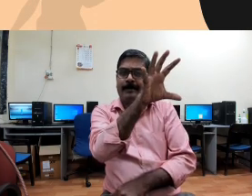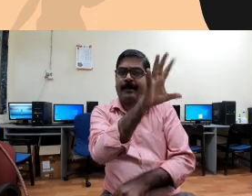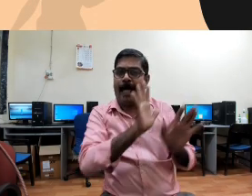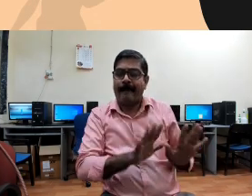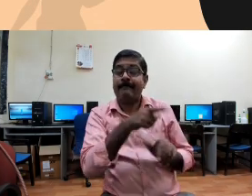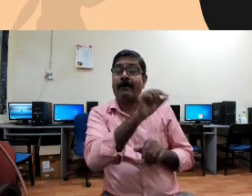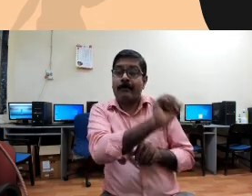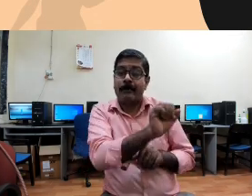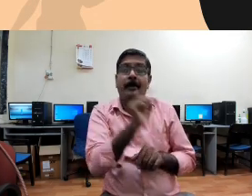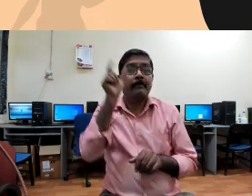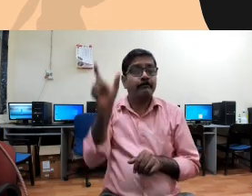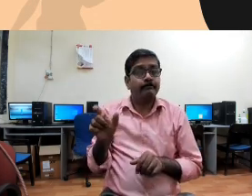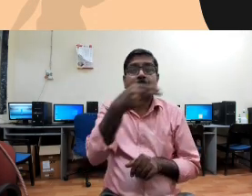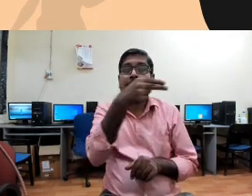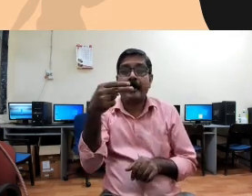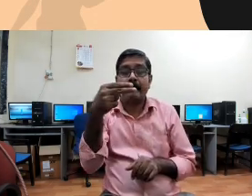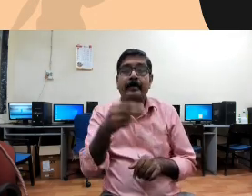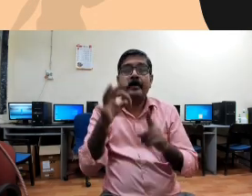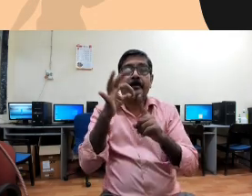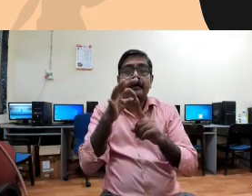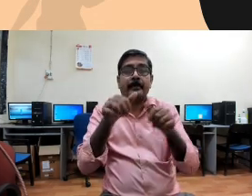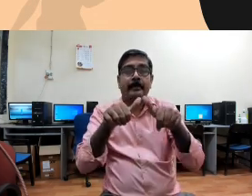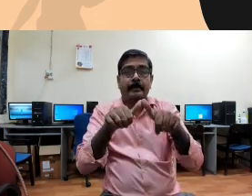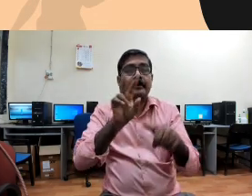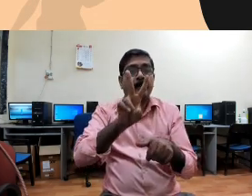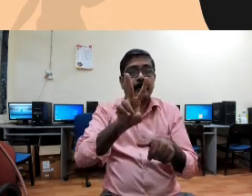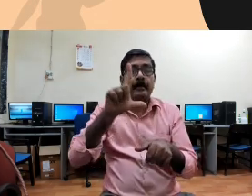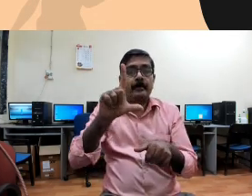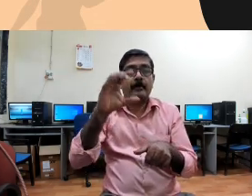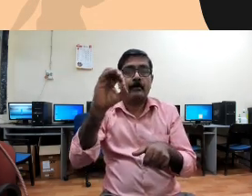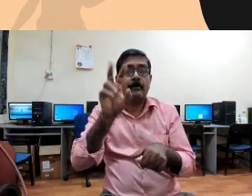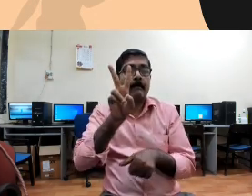Classical conditioning was developed by Ivan Pavlov.